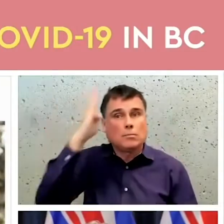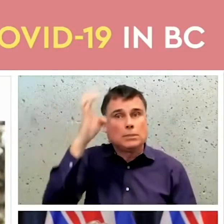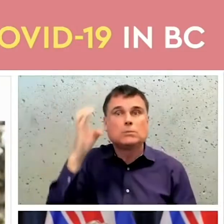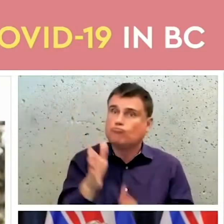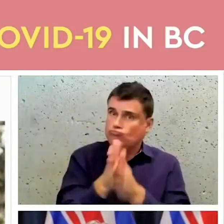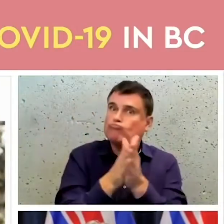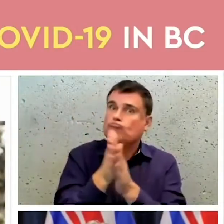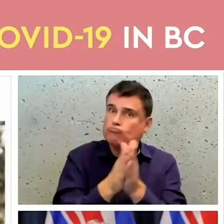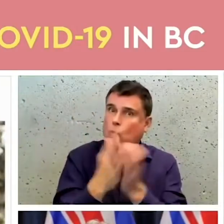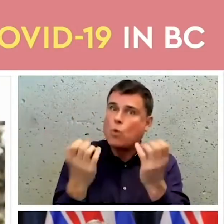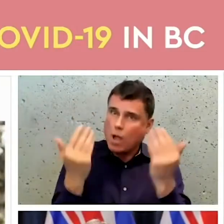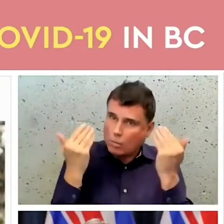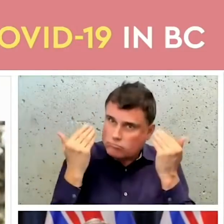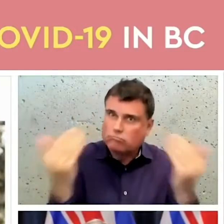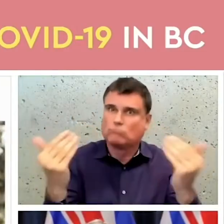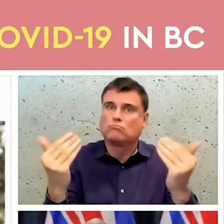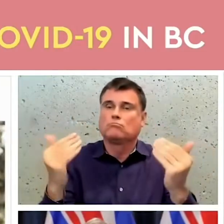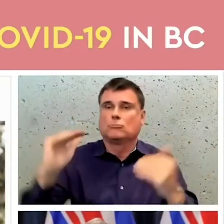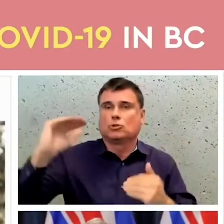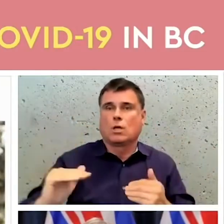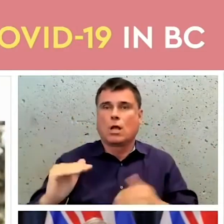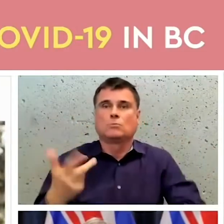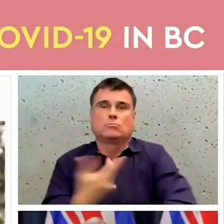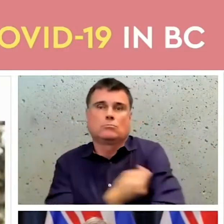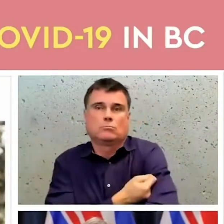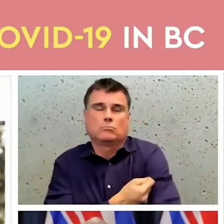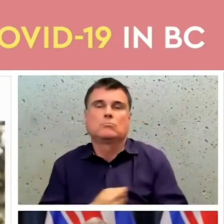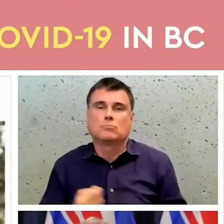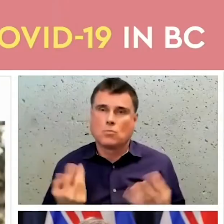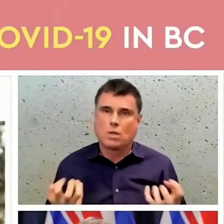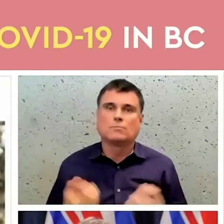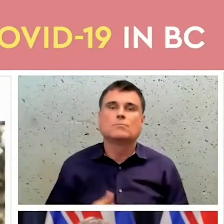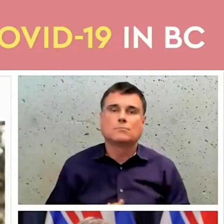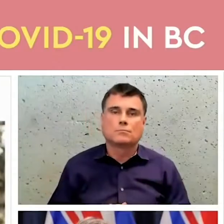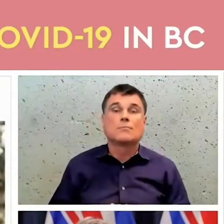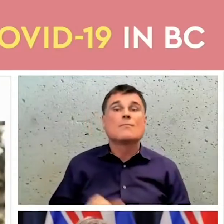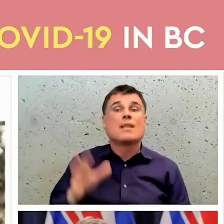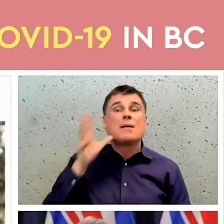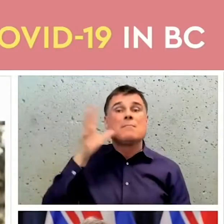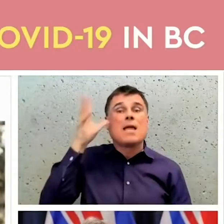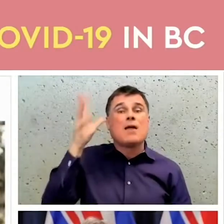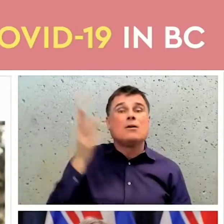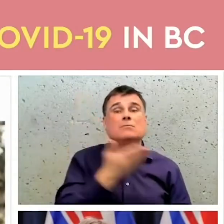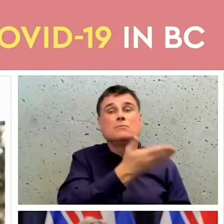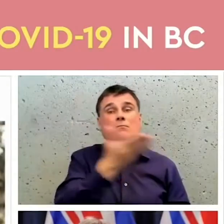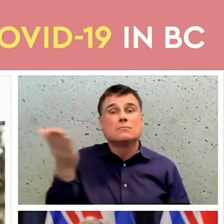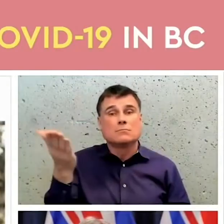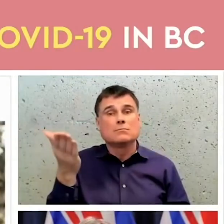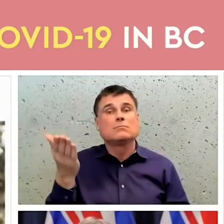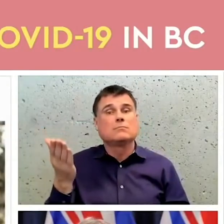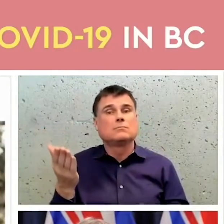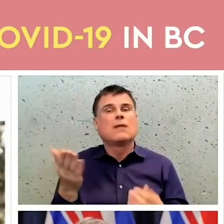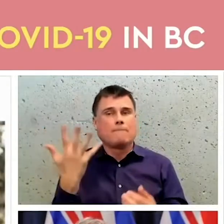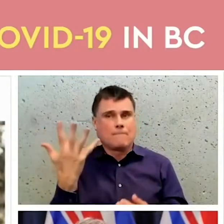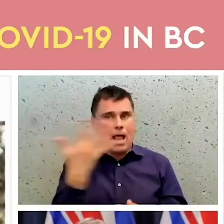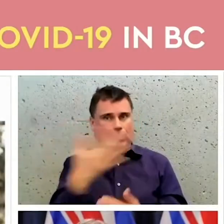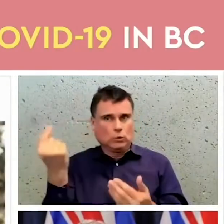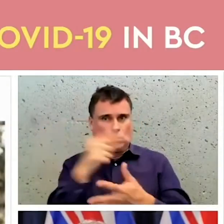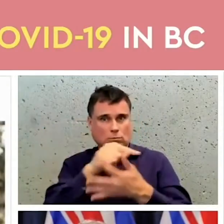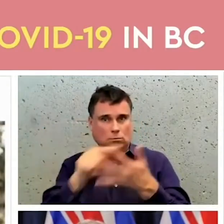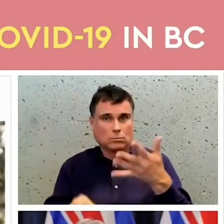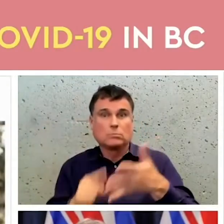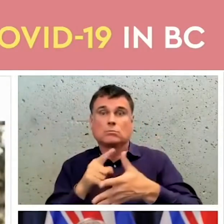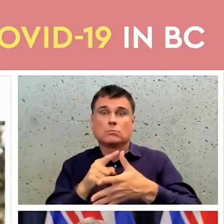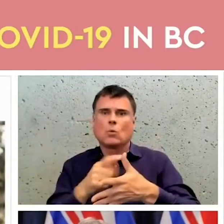surveying. And essentially, it's really important. They told us a few things. They said they really want good information. They want to have